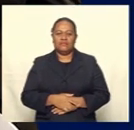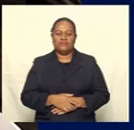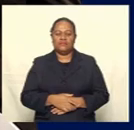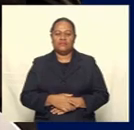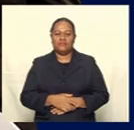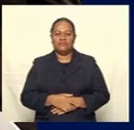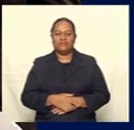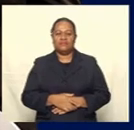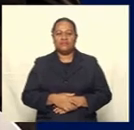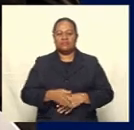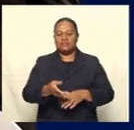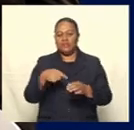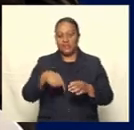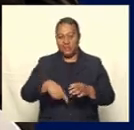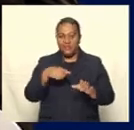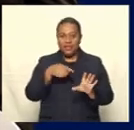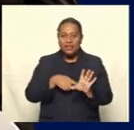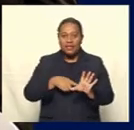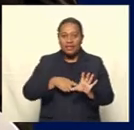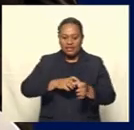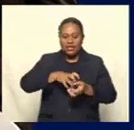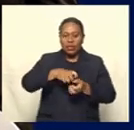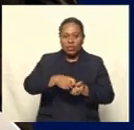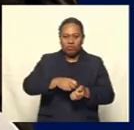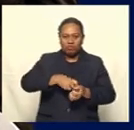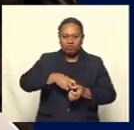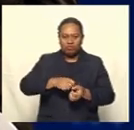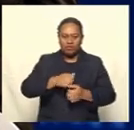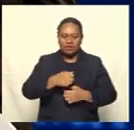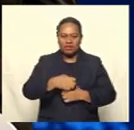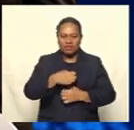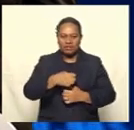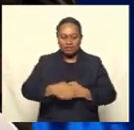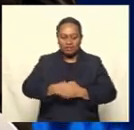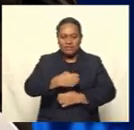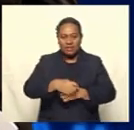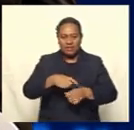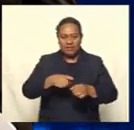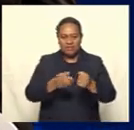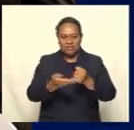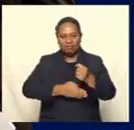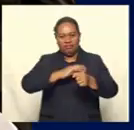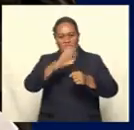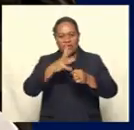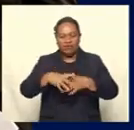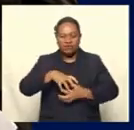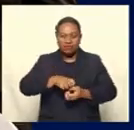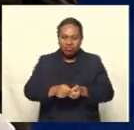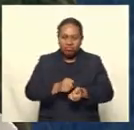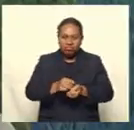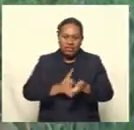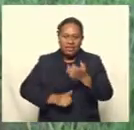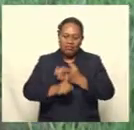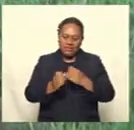The 2021 cane crushing season, which had to begin from the 4th of next month, has been deferred. Permanent Secretary for Sugar,